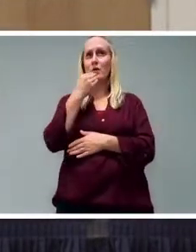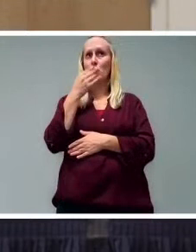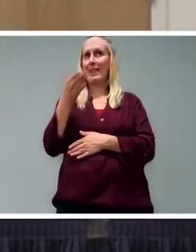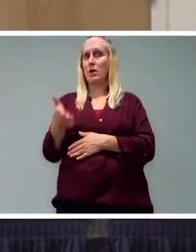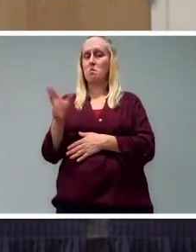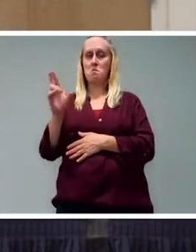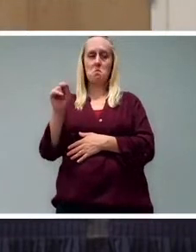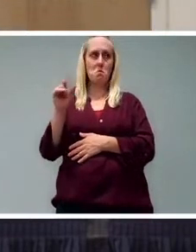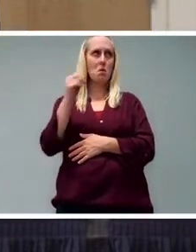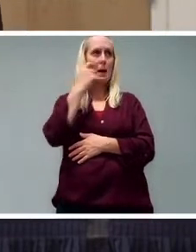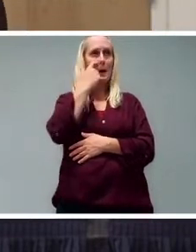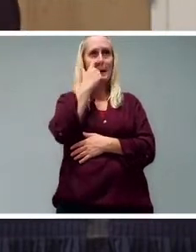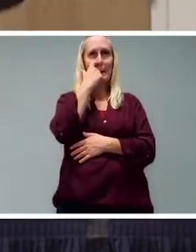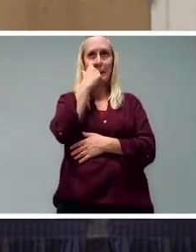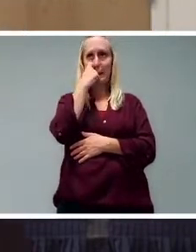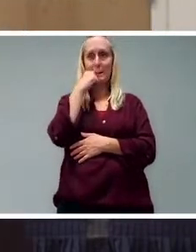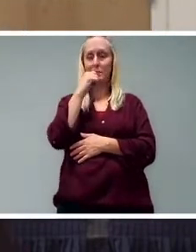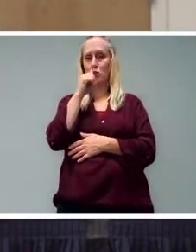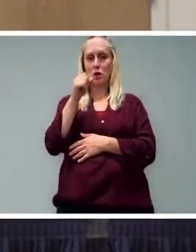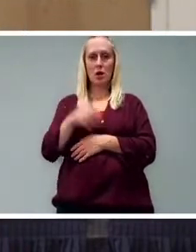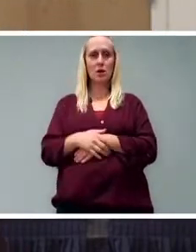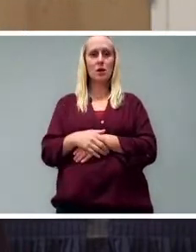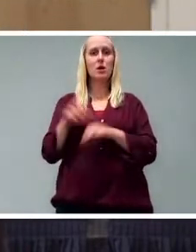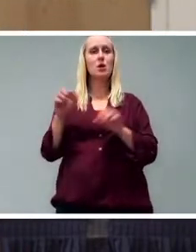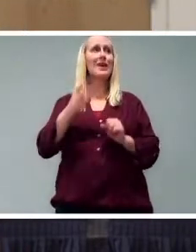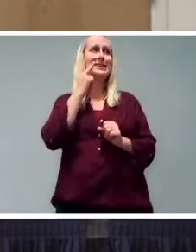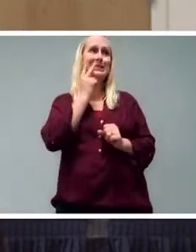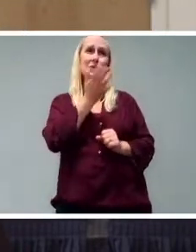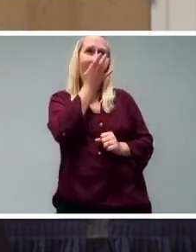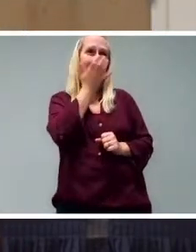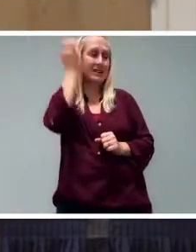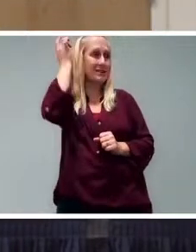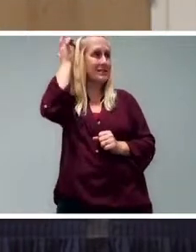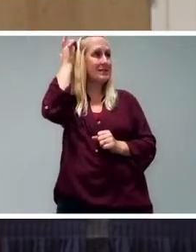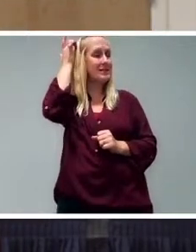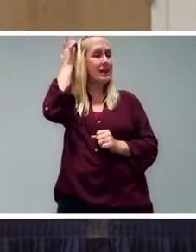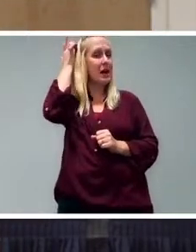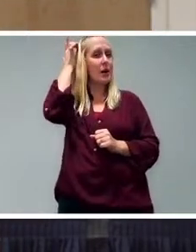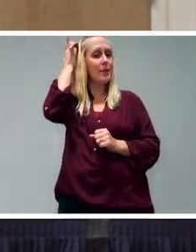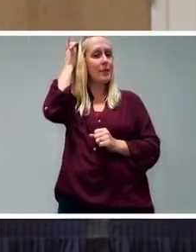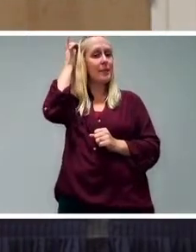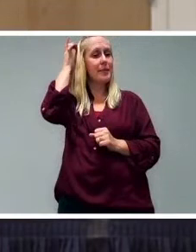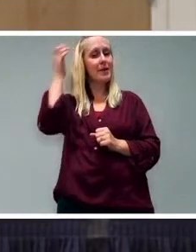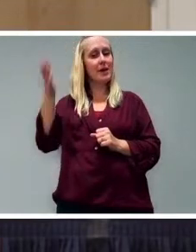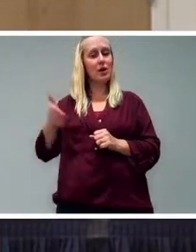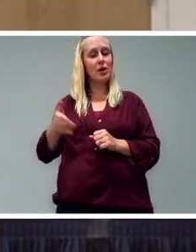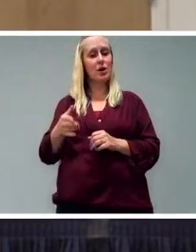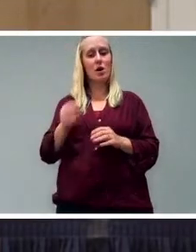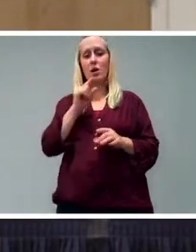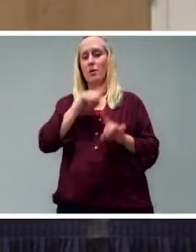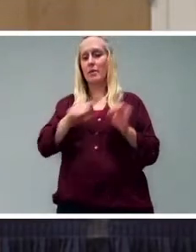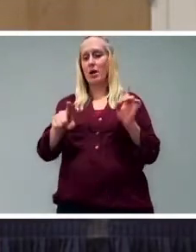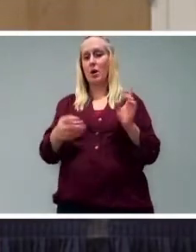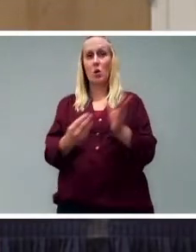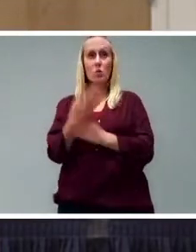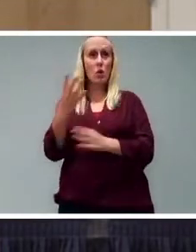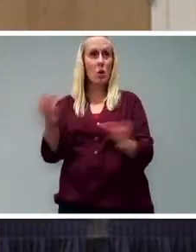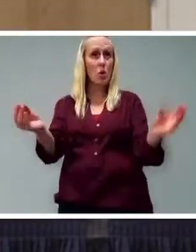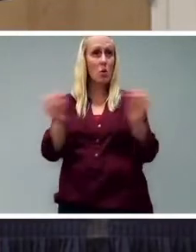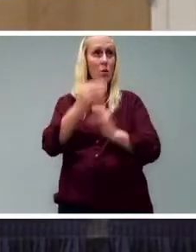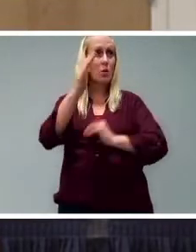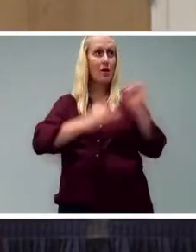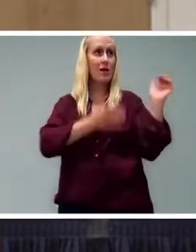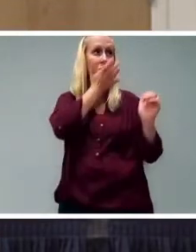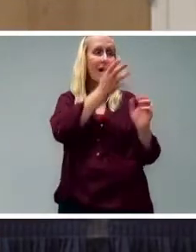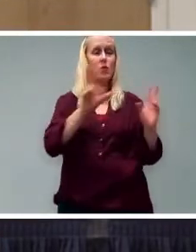here. We're not doing it. You can see a little grassy patch as you come in. We're not growing anything but grass there. And we don't have to